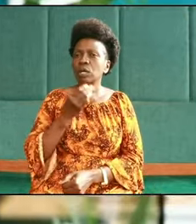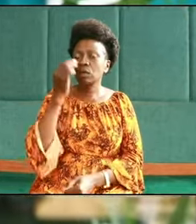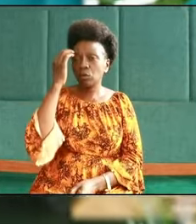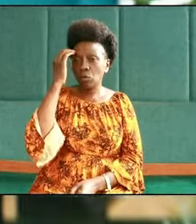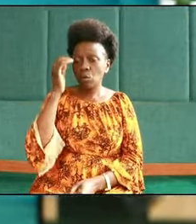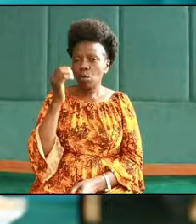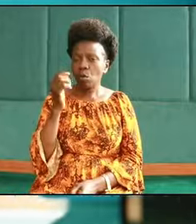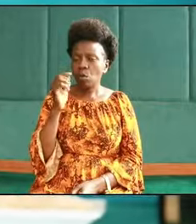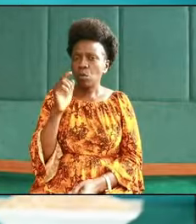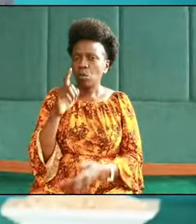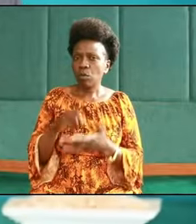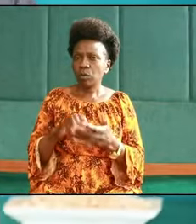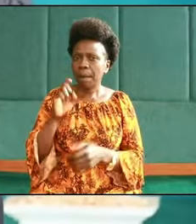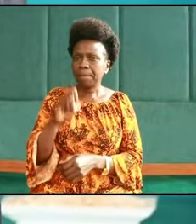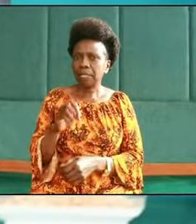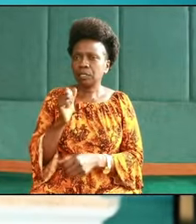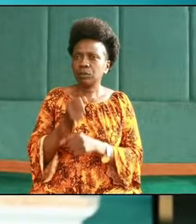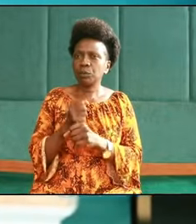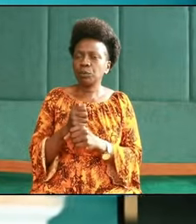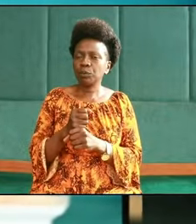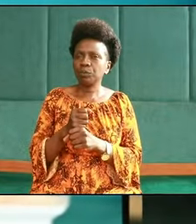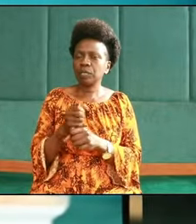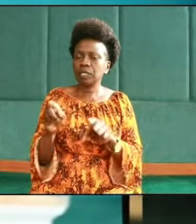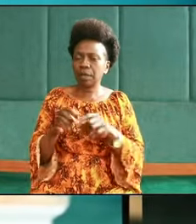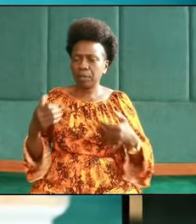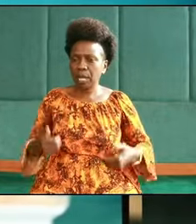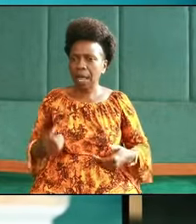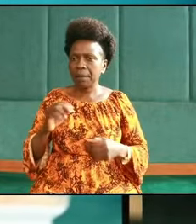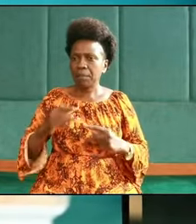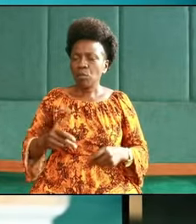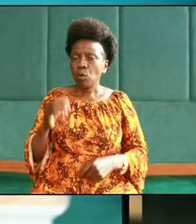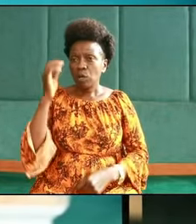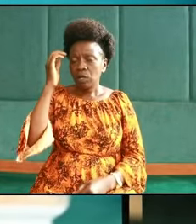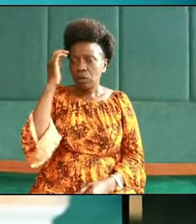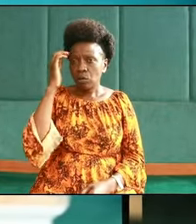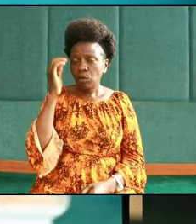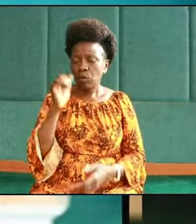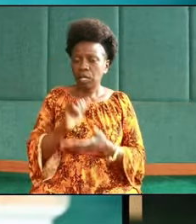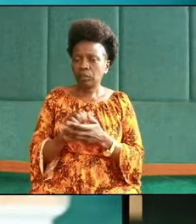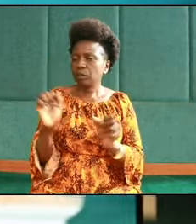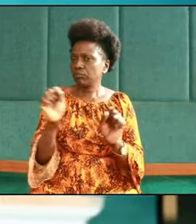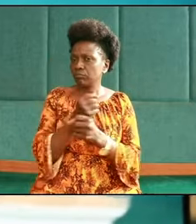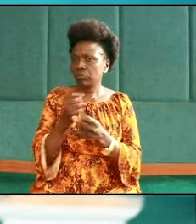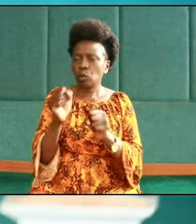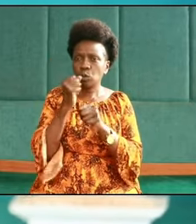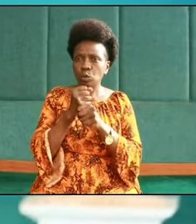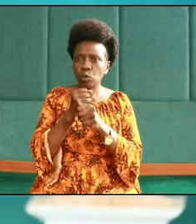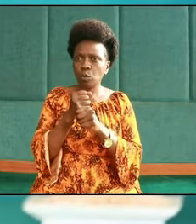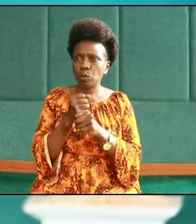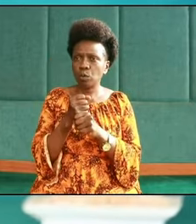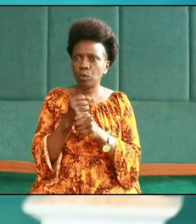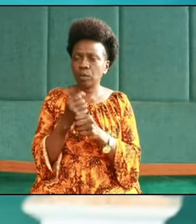we ought to do. As young people, we know we ought not to